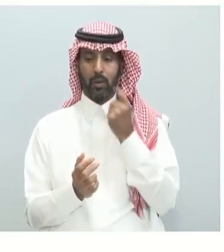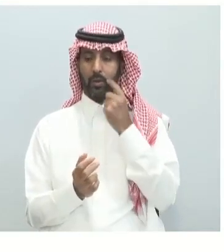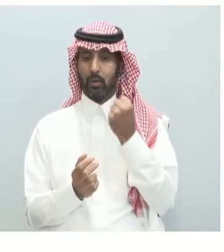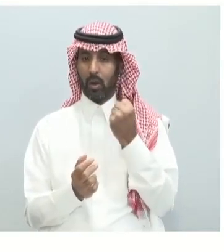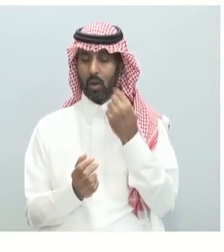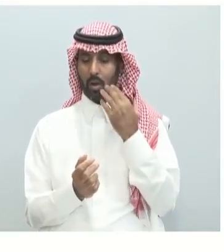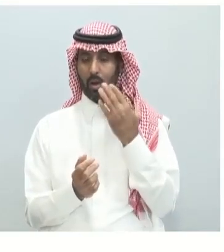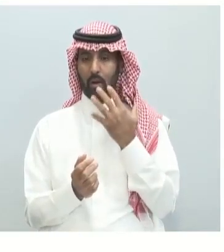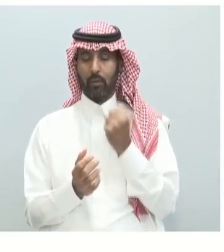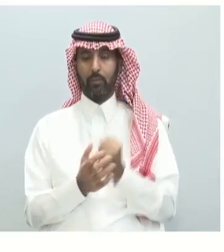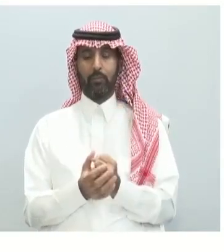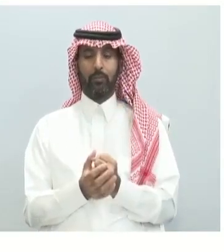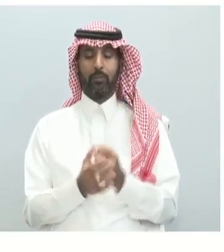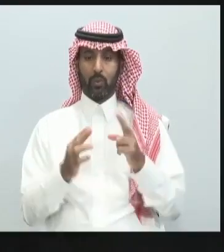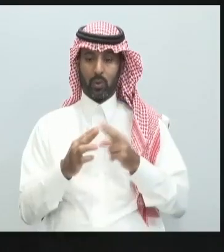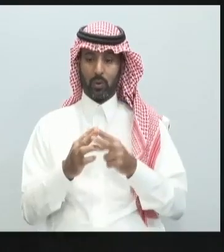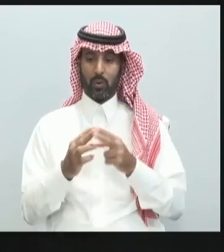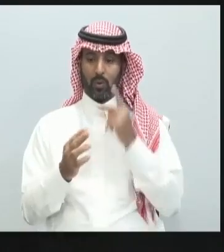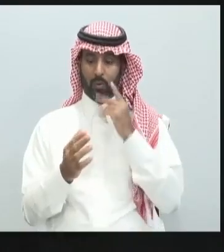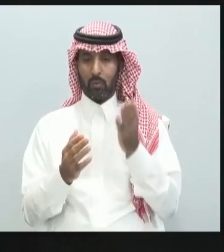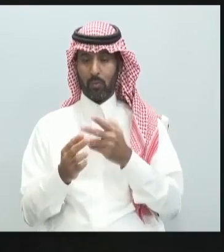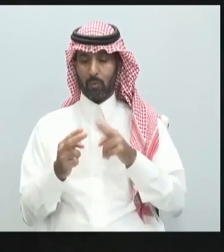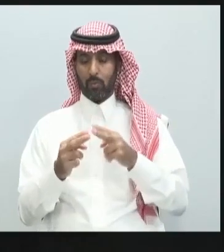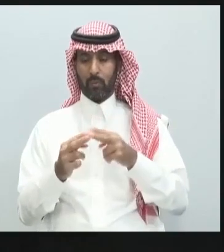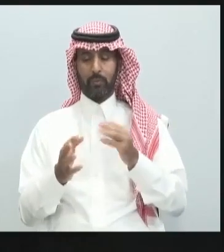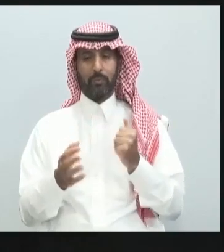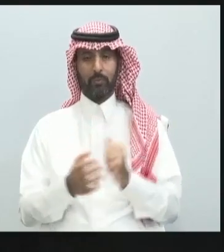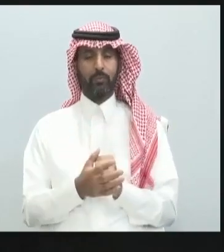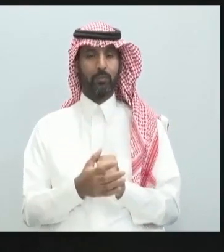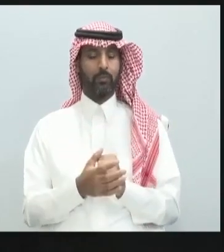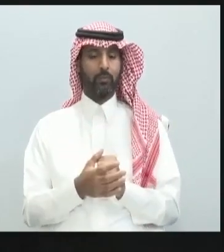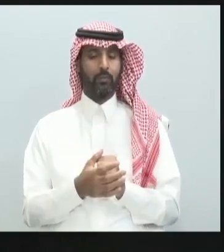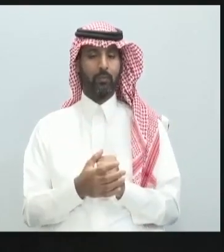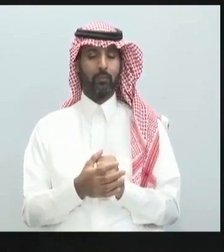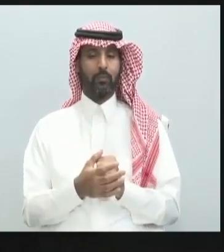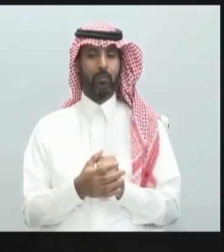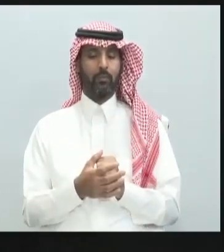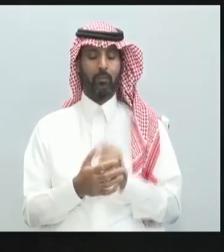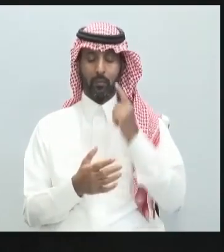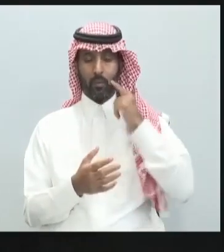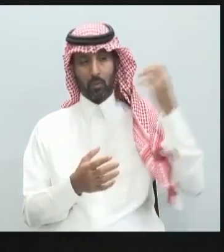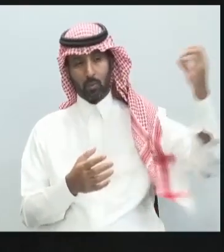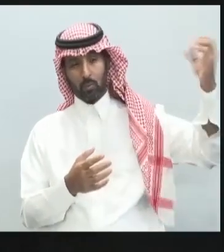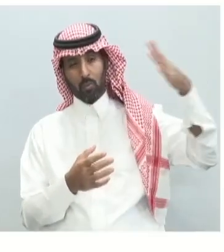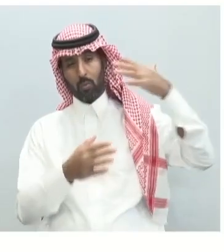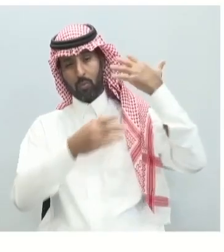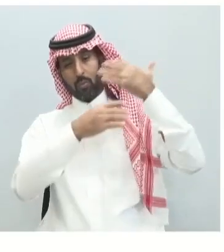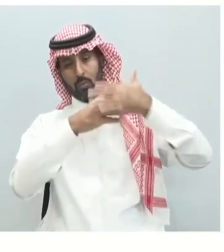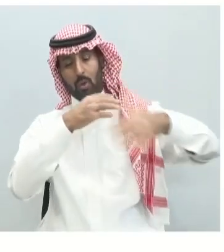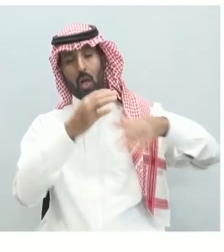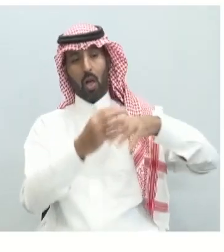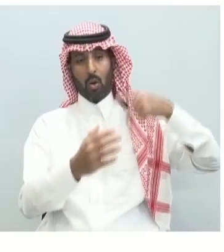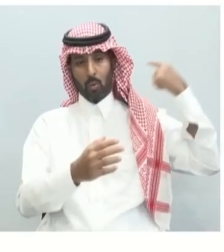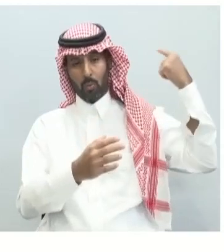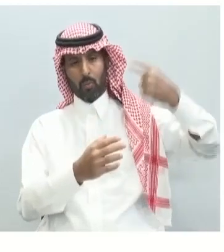off the grid mean? It means off the power grid, of course, using maybe solar panel or wind farm or